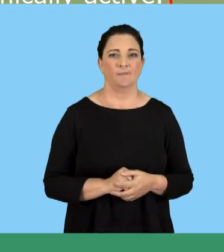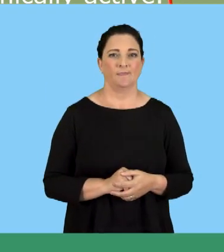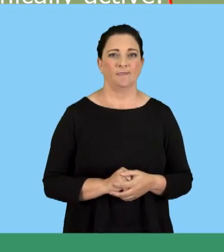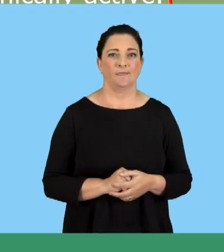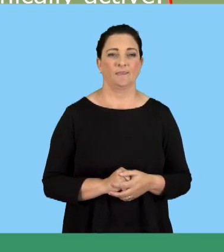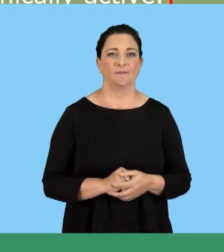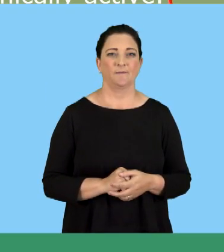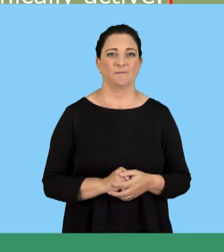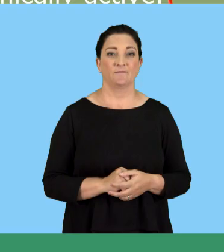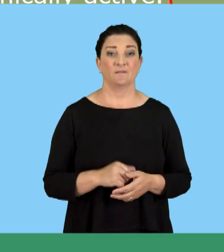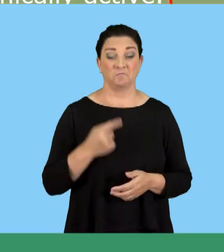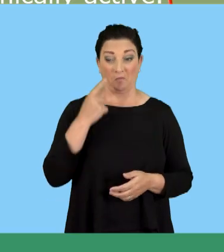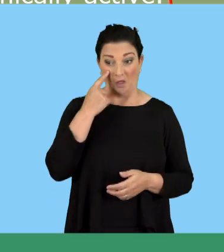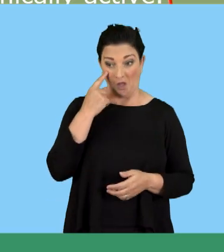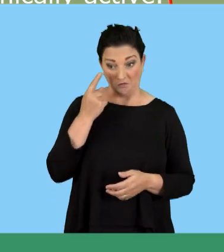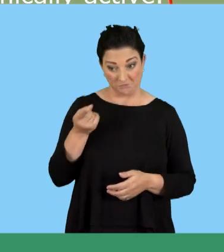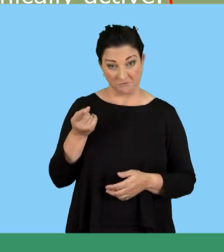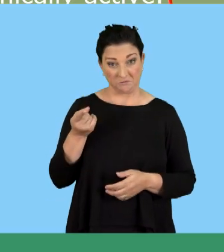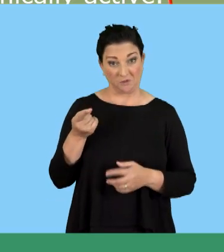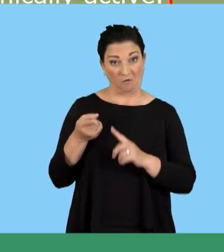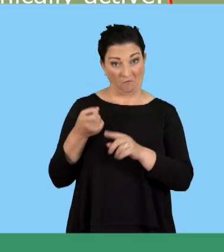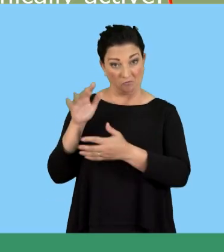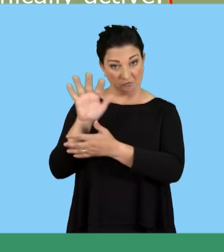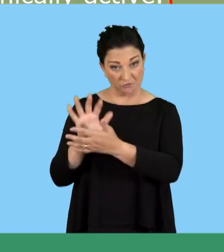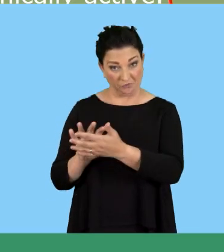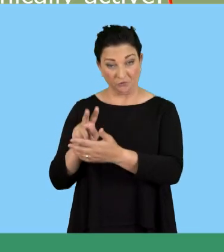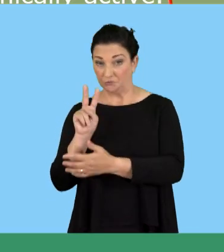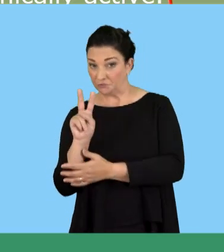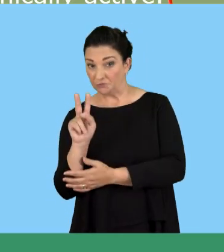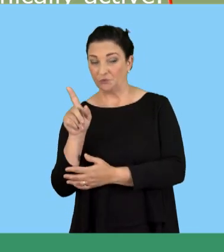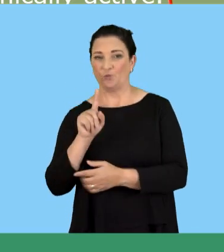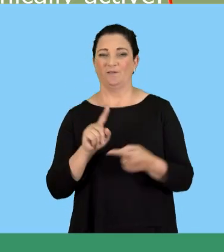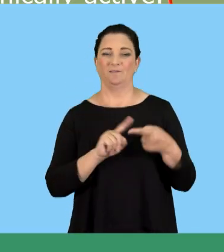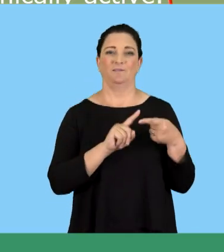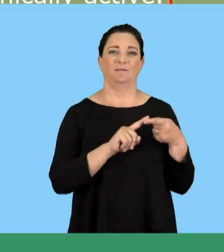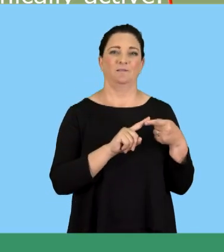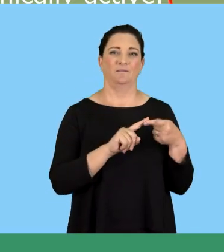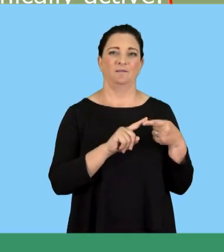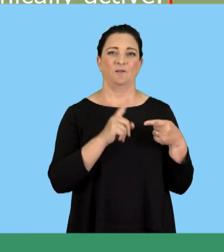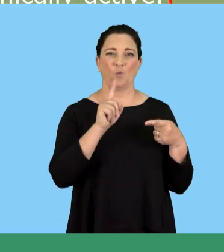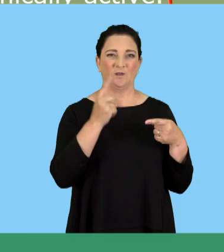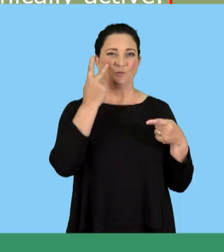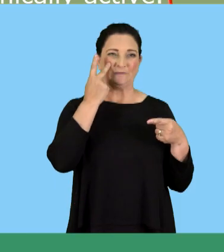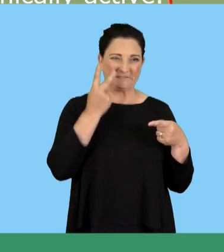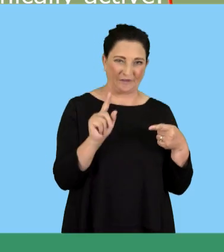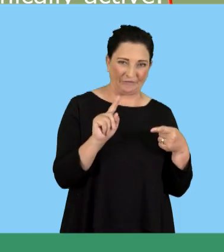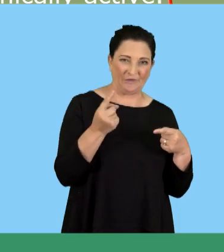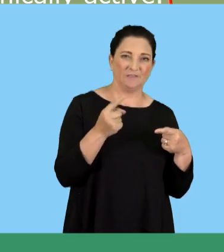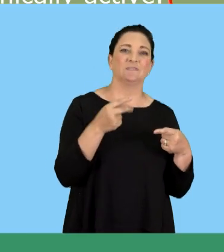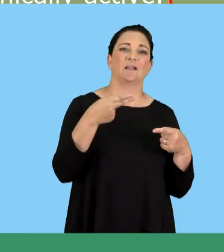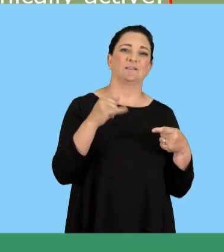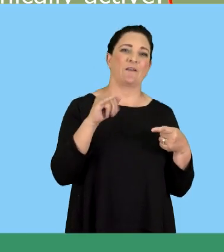and which two socioeconomic issues do we see from the scenario. The first one is HIV and